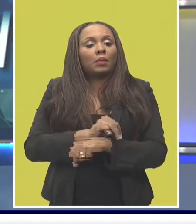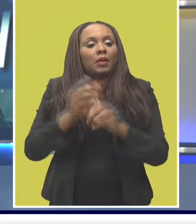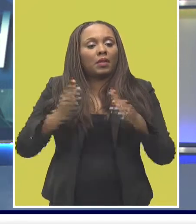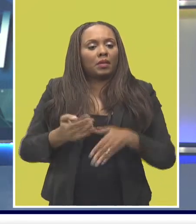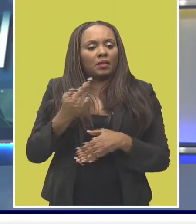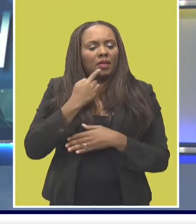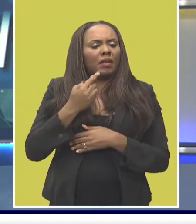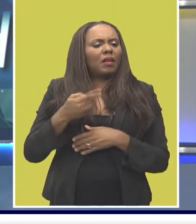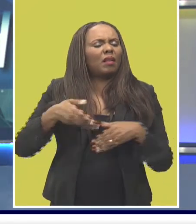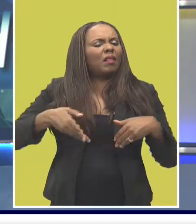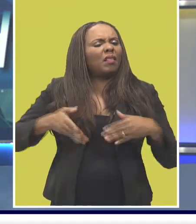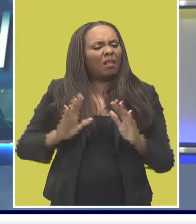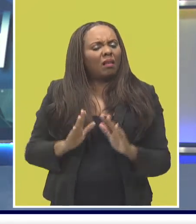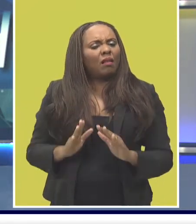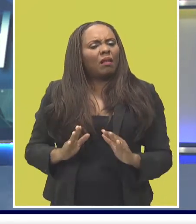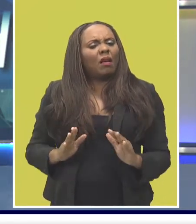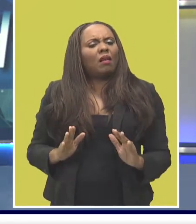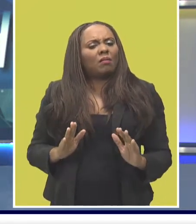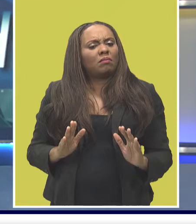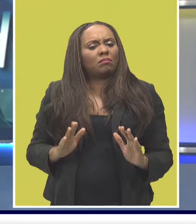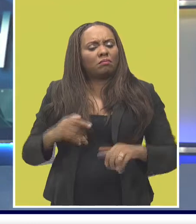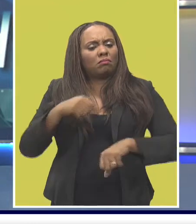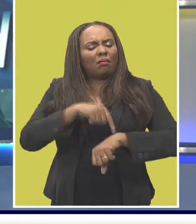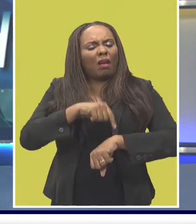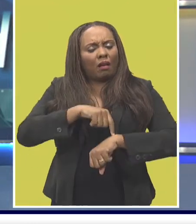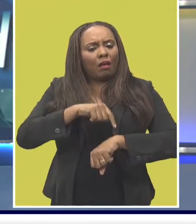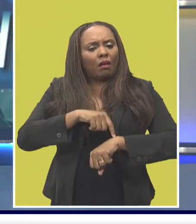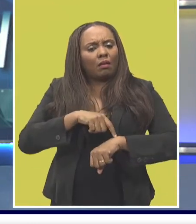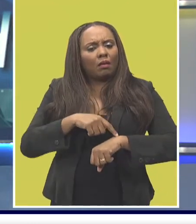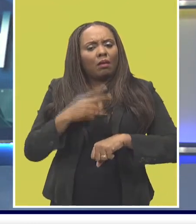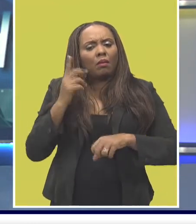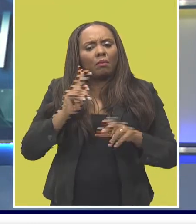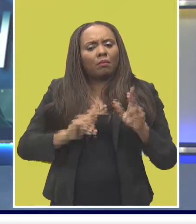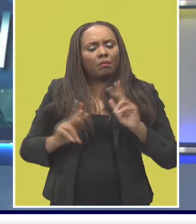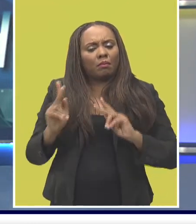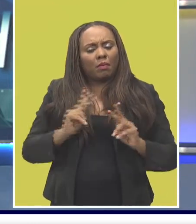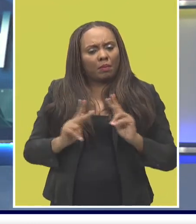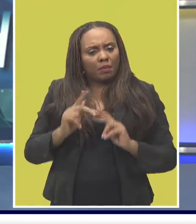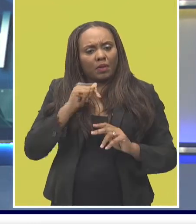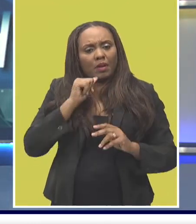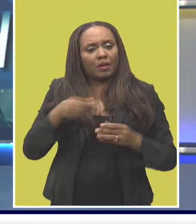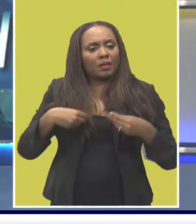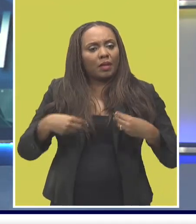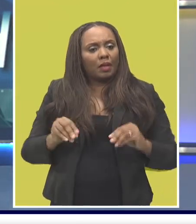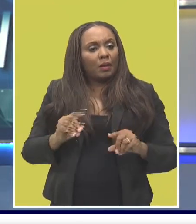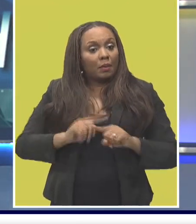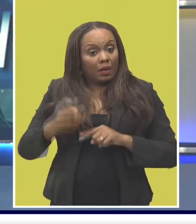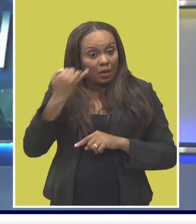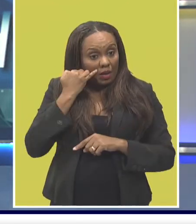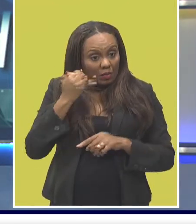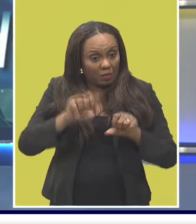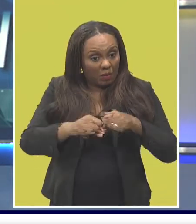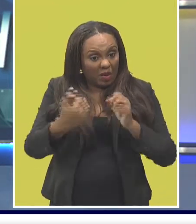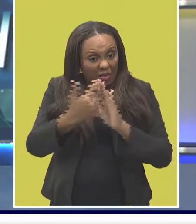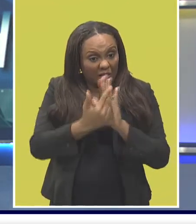a transition period, more than enough time has passed. He says those now found in breach of the law could face